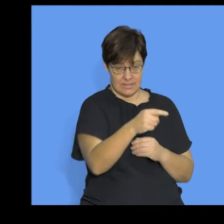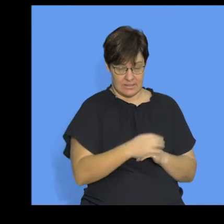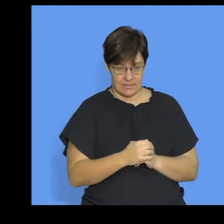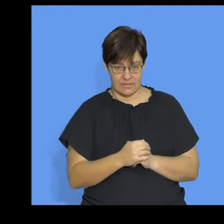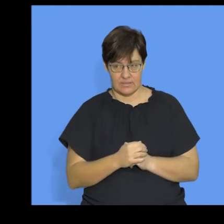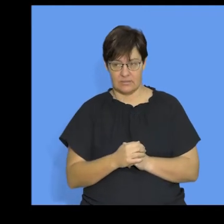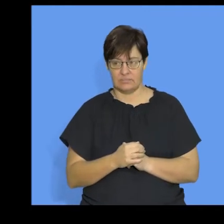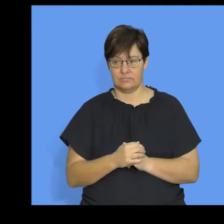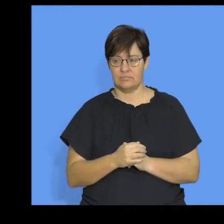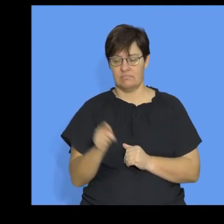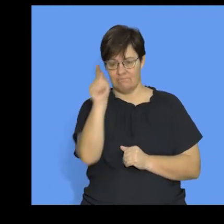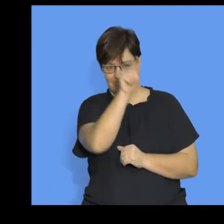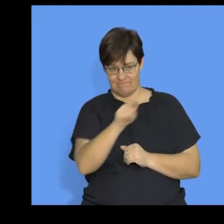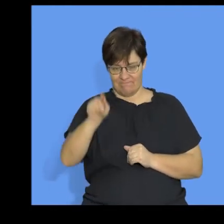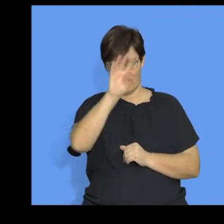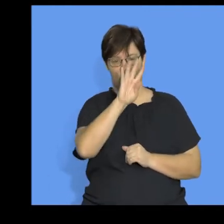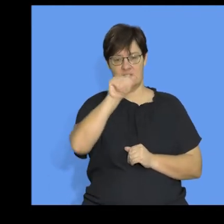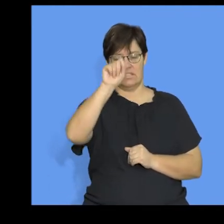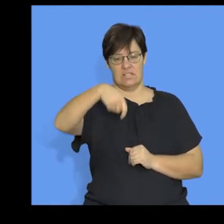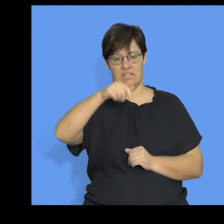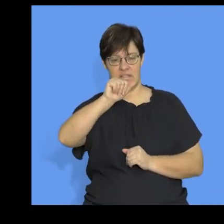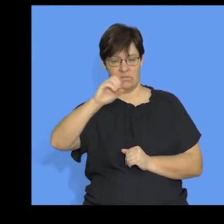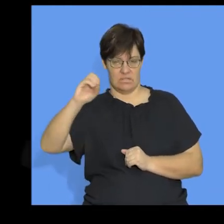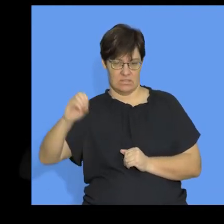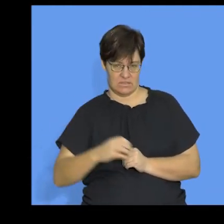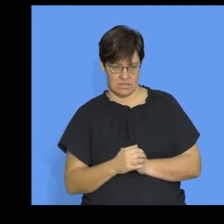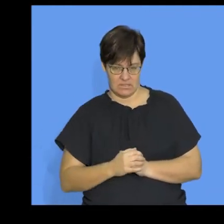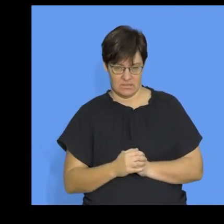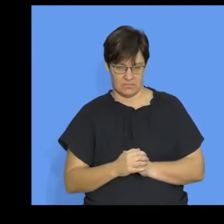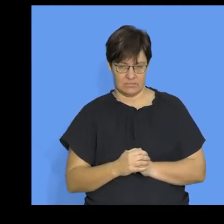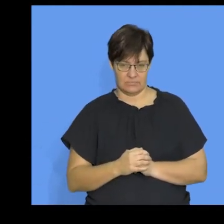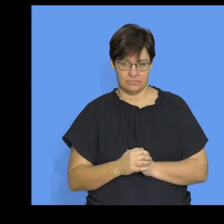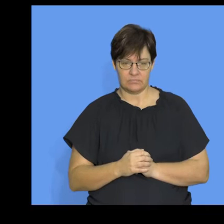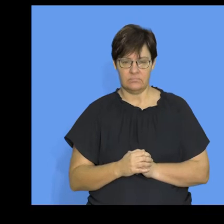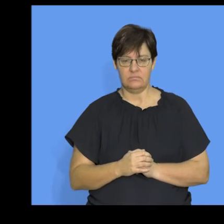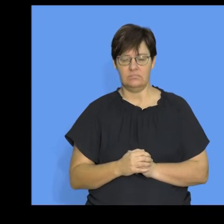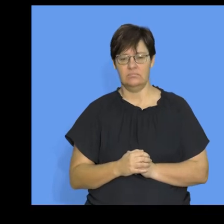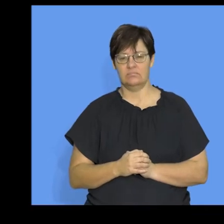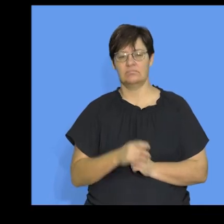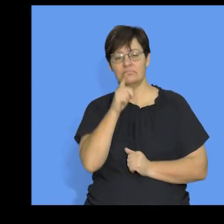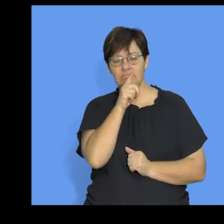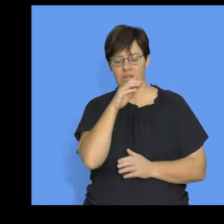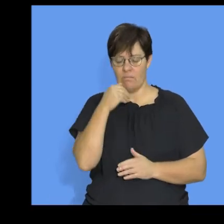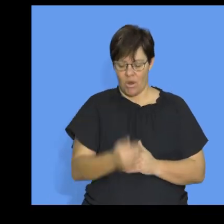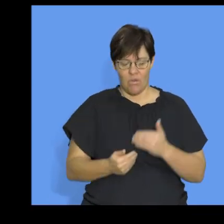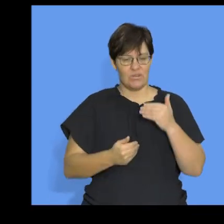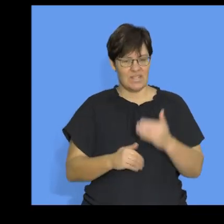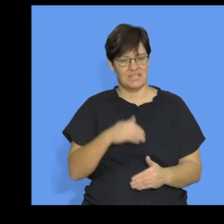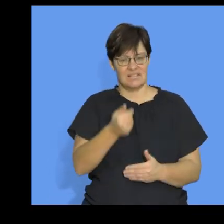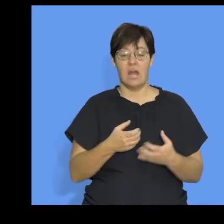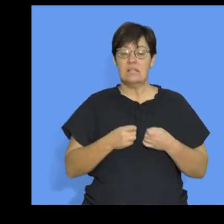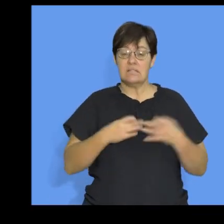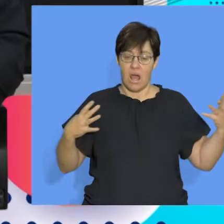next component there, 46,000. Right. So that's the procedure. You always start off